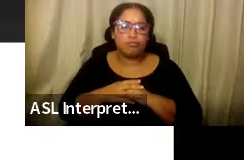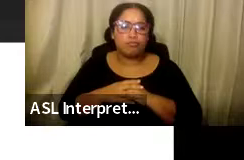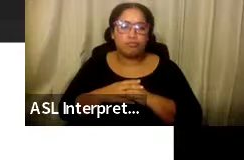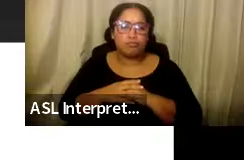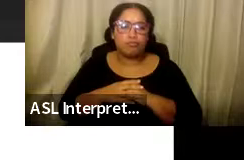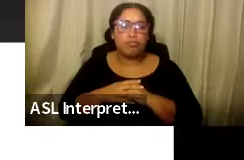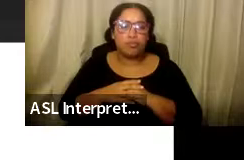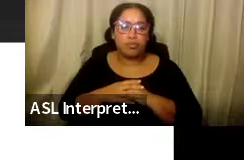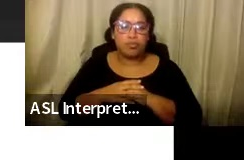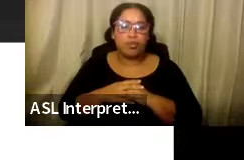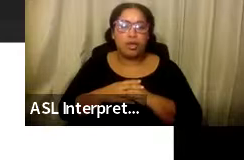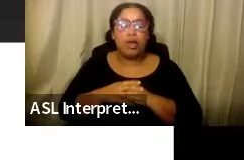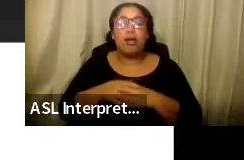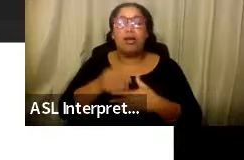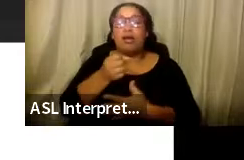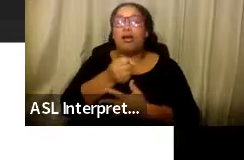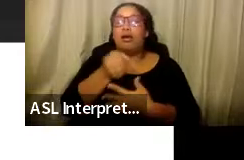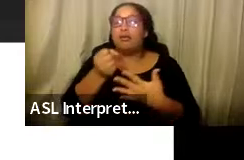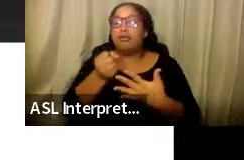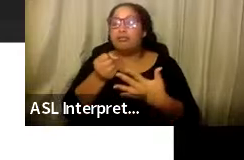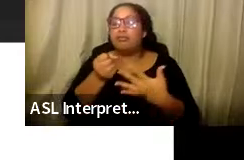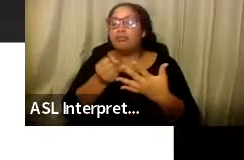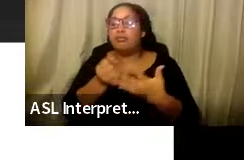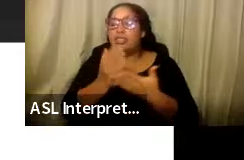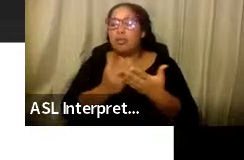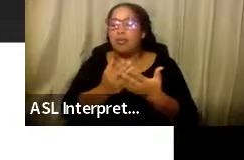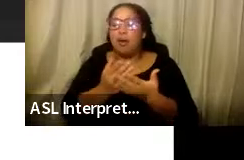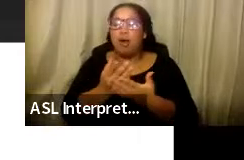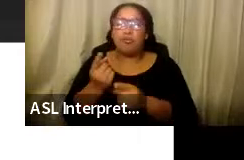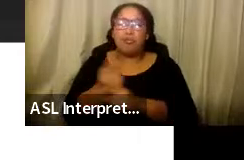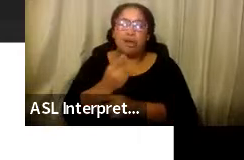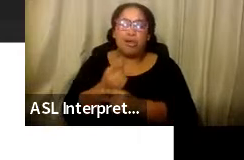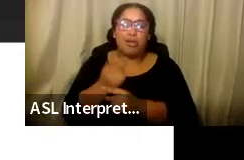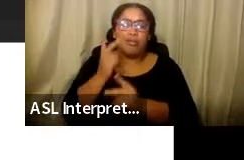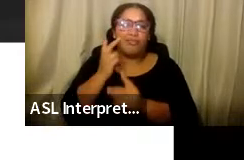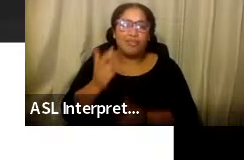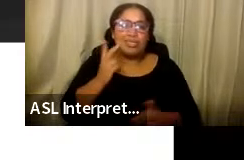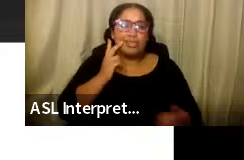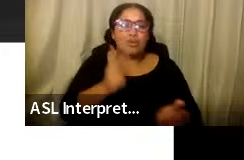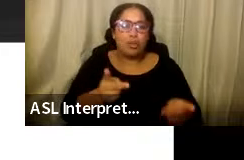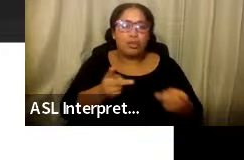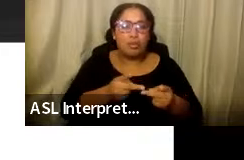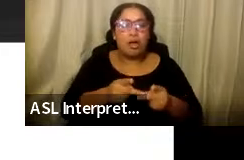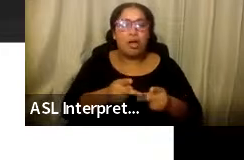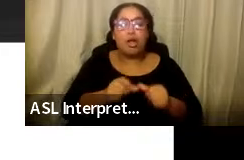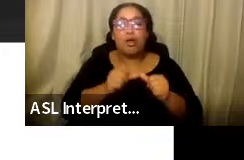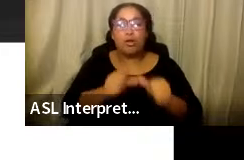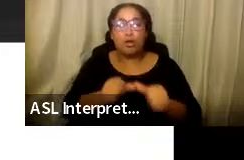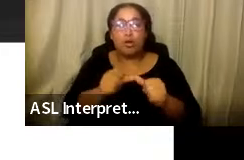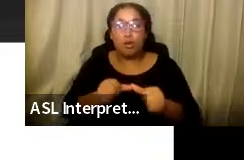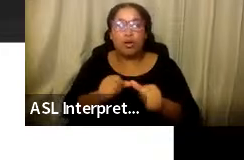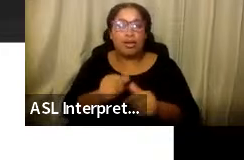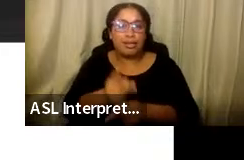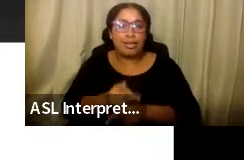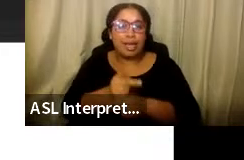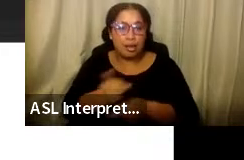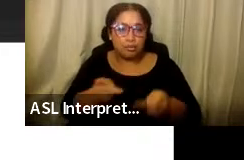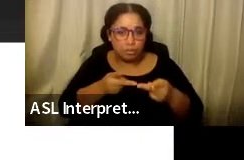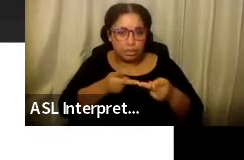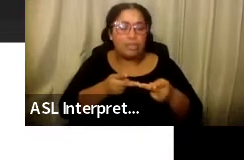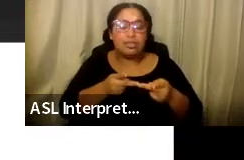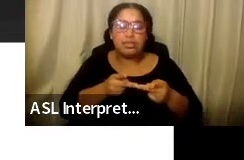We've deprioritized just some of our regular site visits. However, long-term care facilities do remain among the